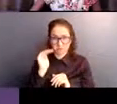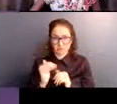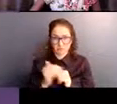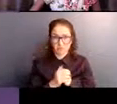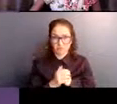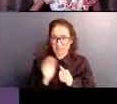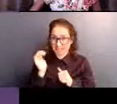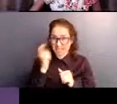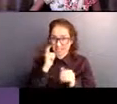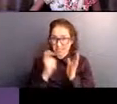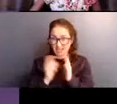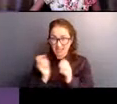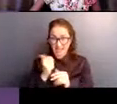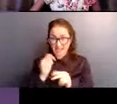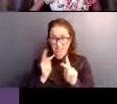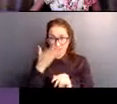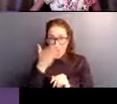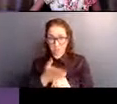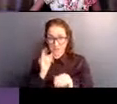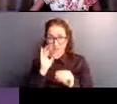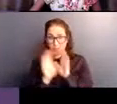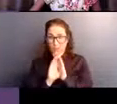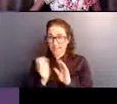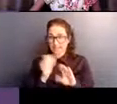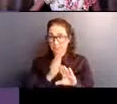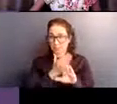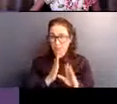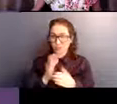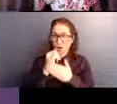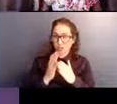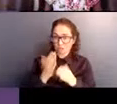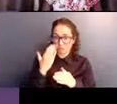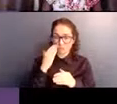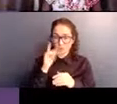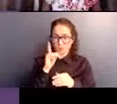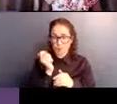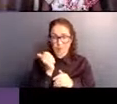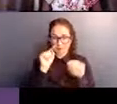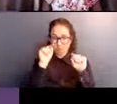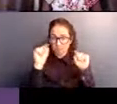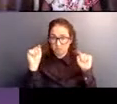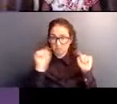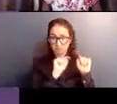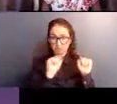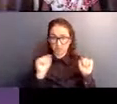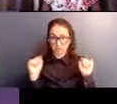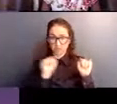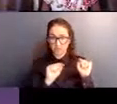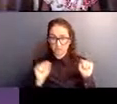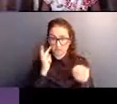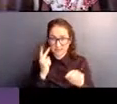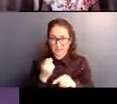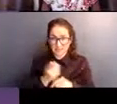in this particular frame here? Anyone, any musician, artist on this particular picture that you can